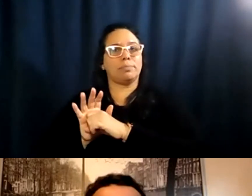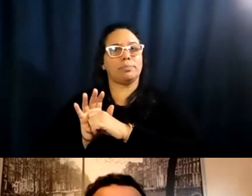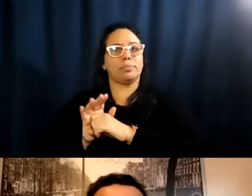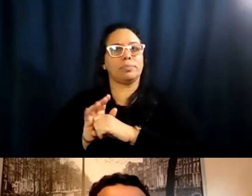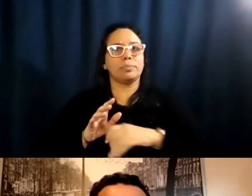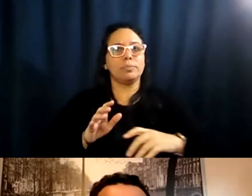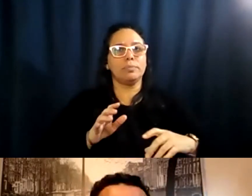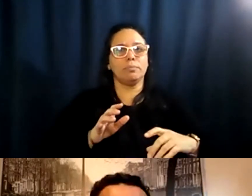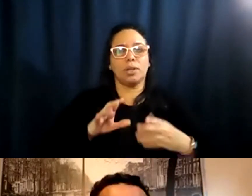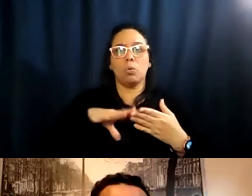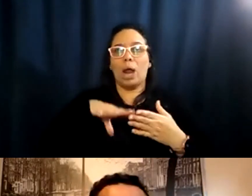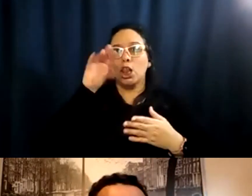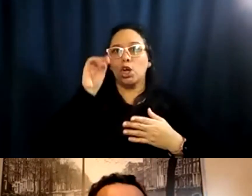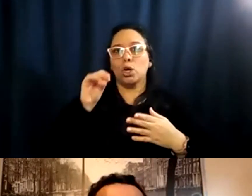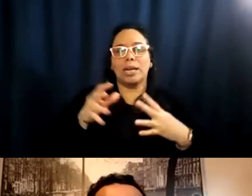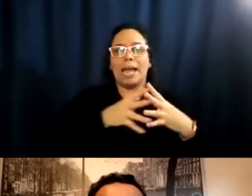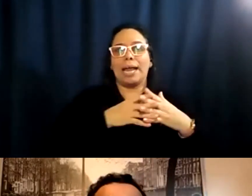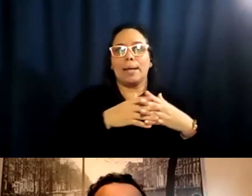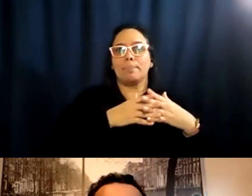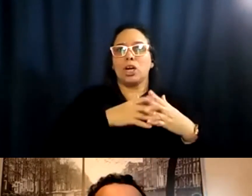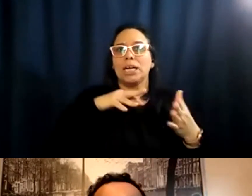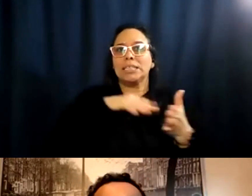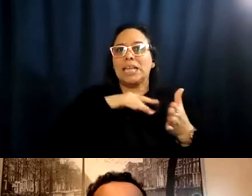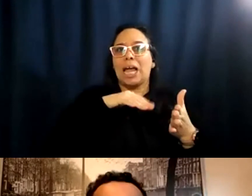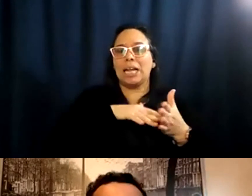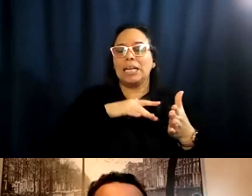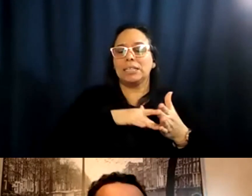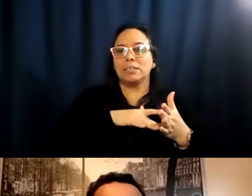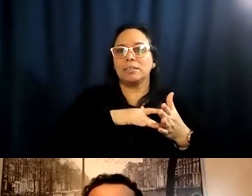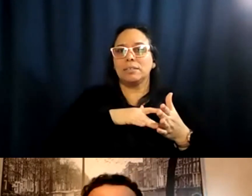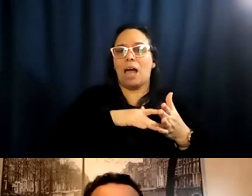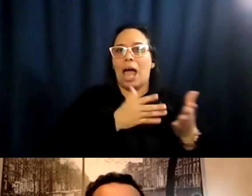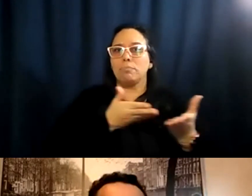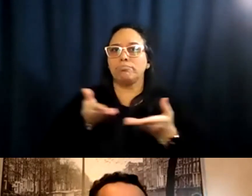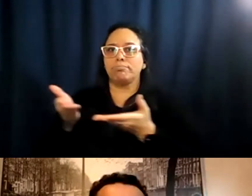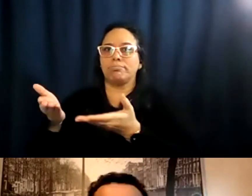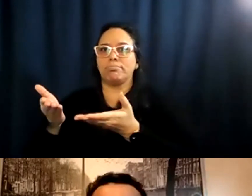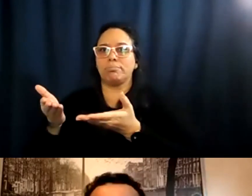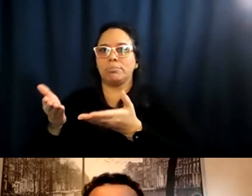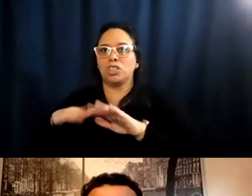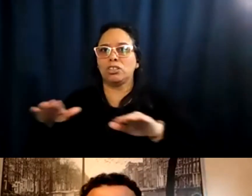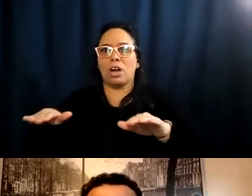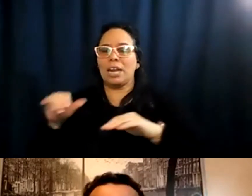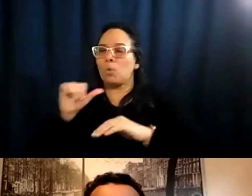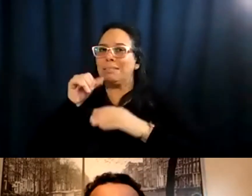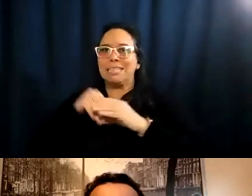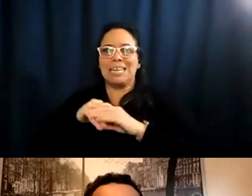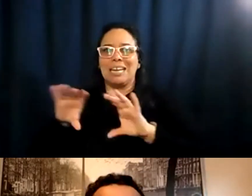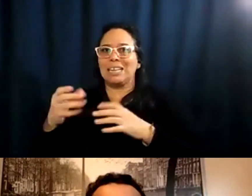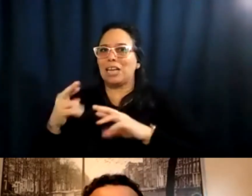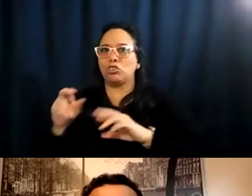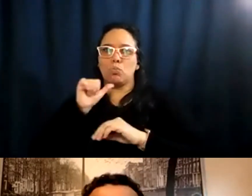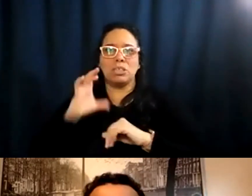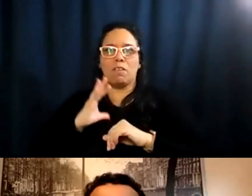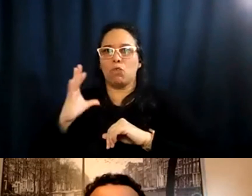like what we learned in American studies pedagogy to heart and try to, you know, take that to these kids. And it wasn't in a classroom and it wasn't in, you know, such a formal system, but I still